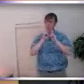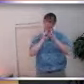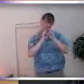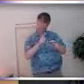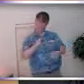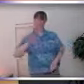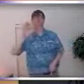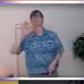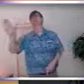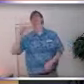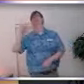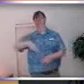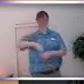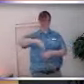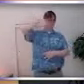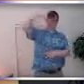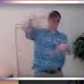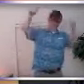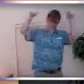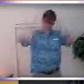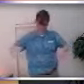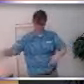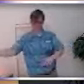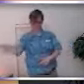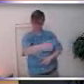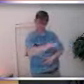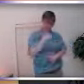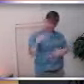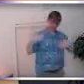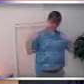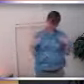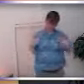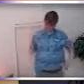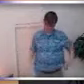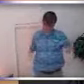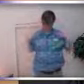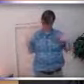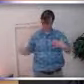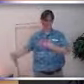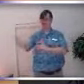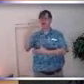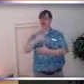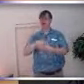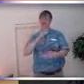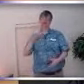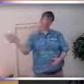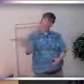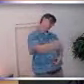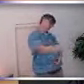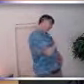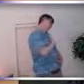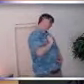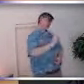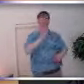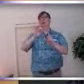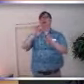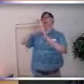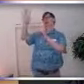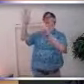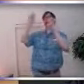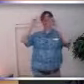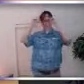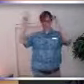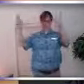that this magical place that we're living in, we can choose an intention